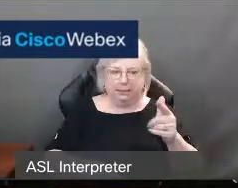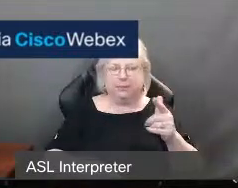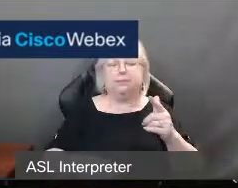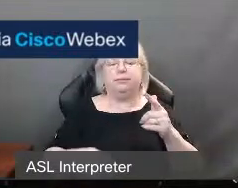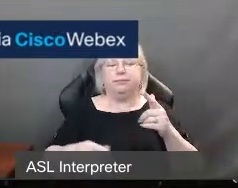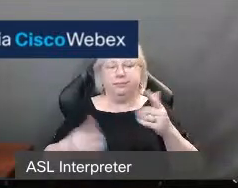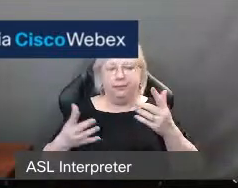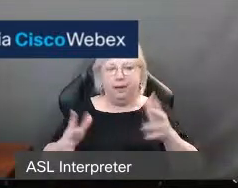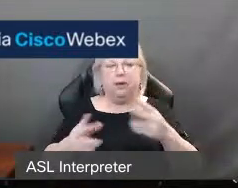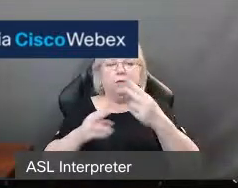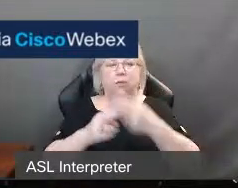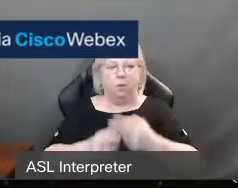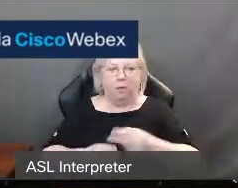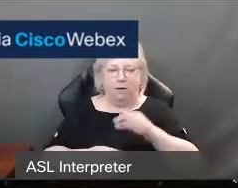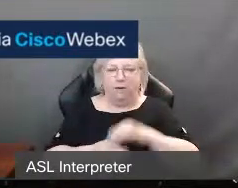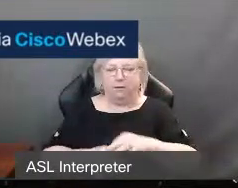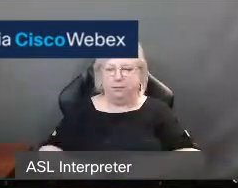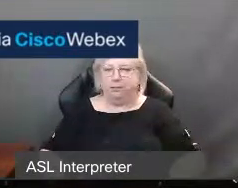motion second. Roll call vote.